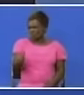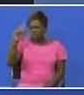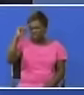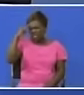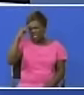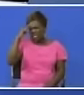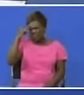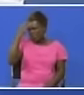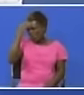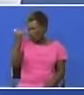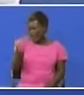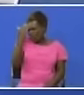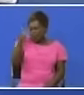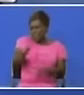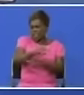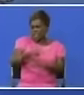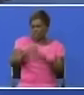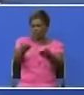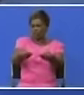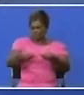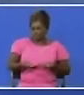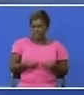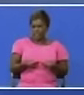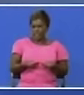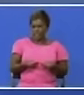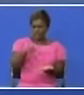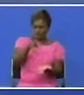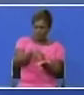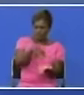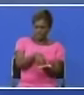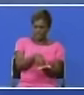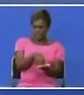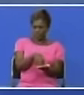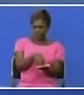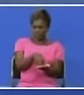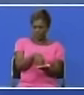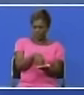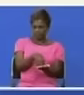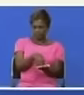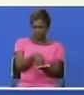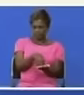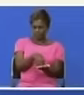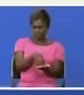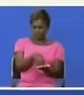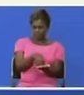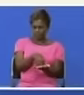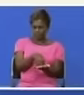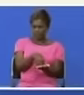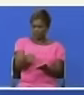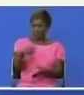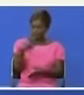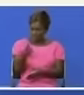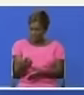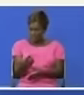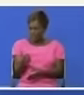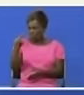do you think the adverts that we banned and the media ran editorials that we have no mandate, exactly what you, the way you're arguing,